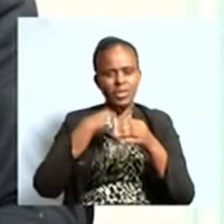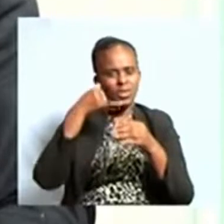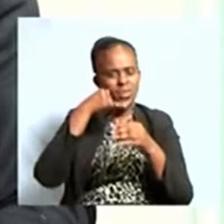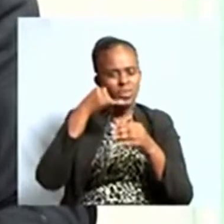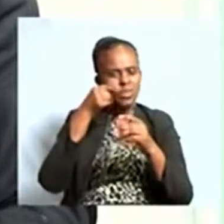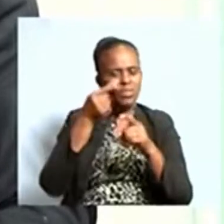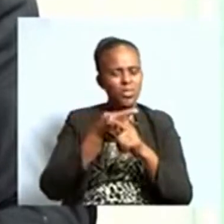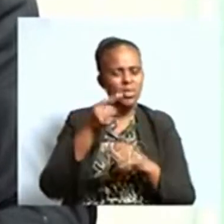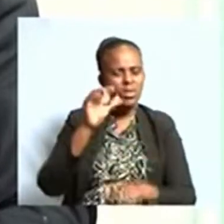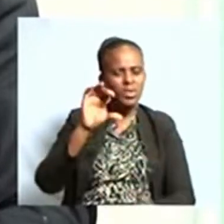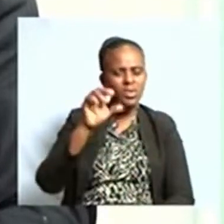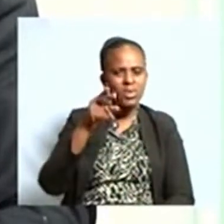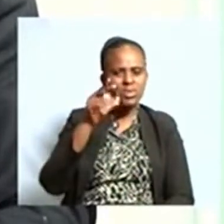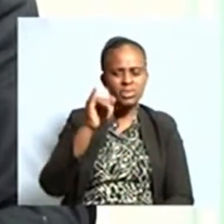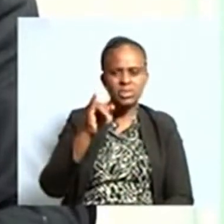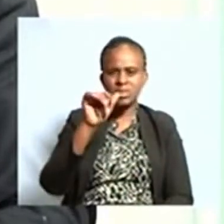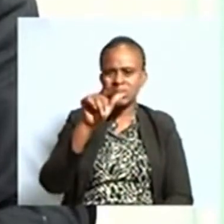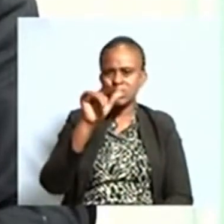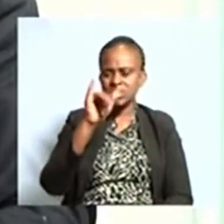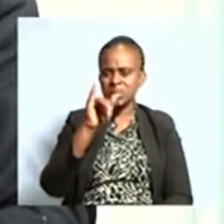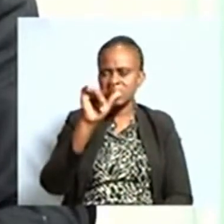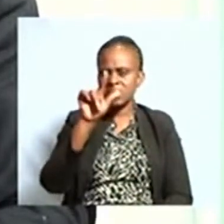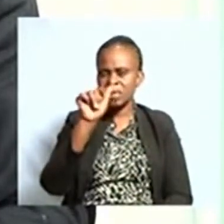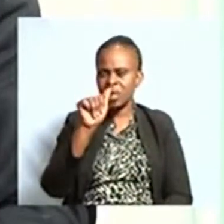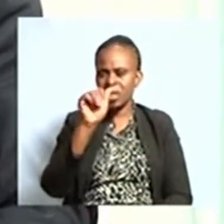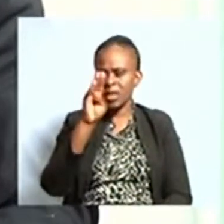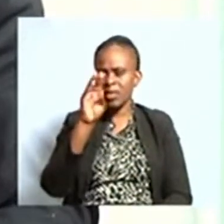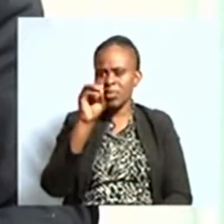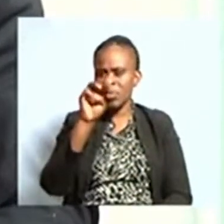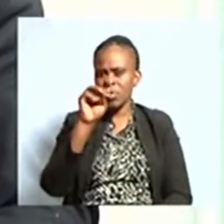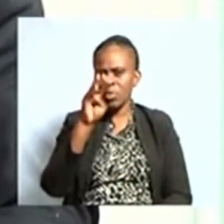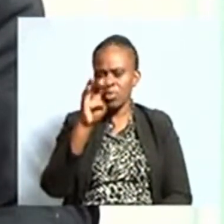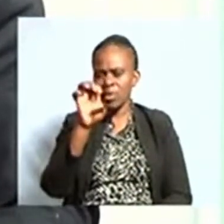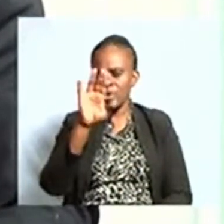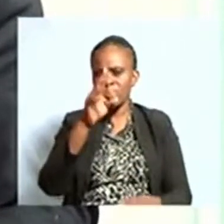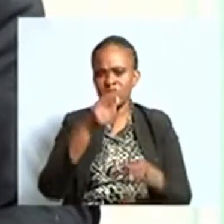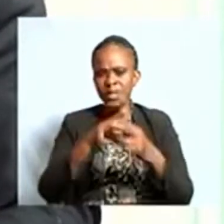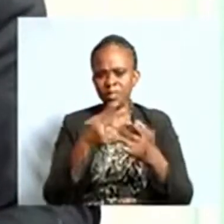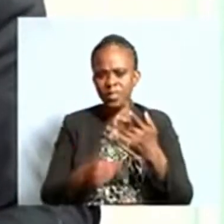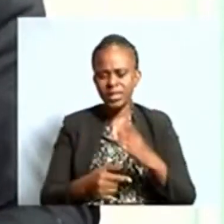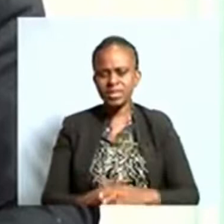name again? Are you with me? Yes, we are. Tell us your name.